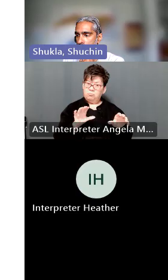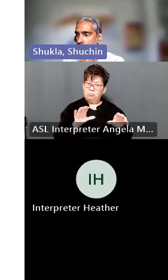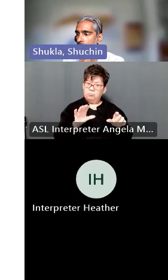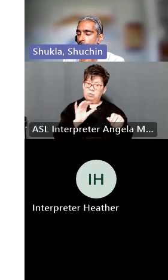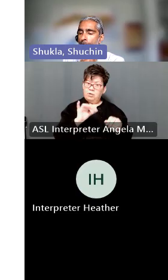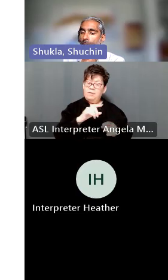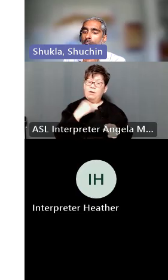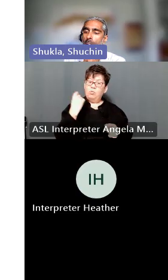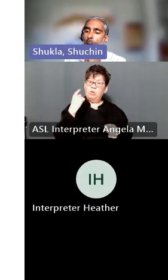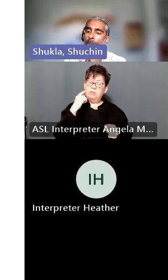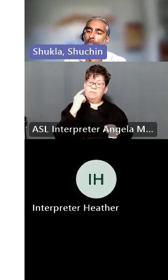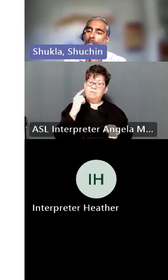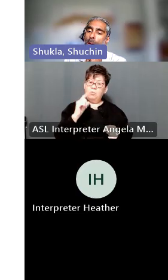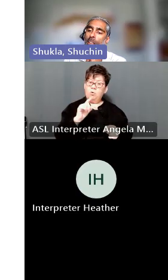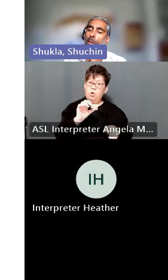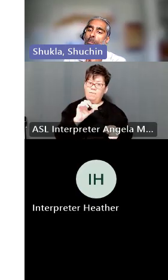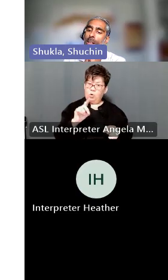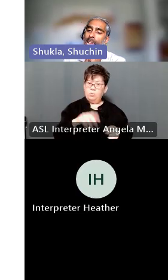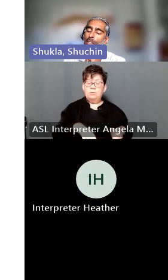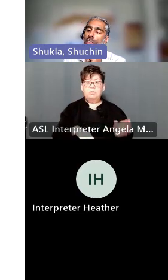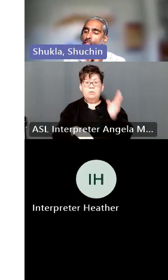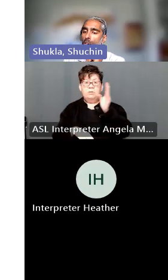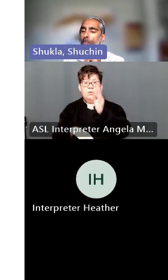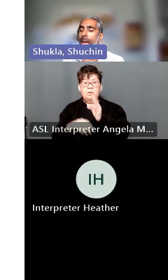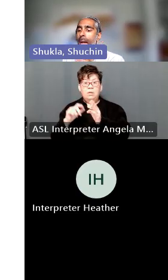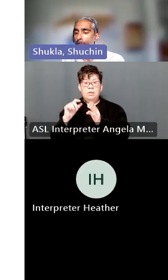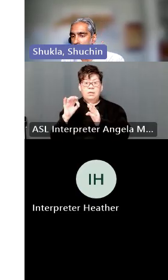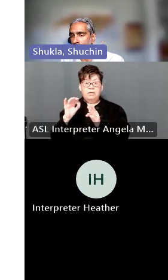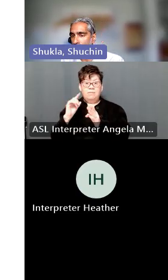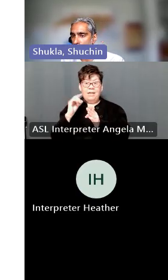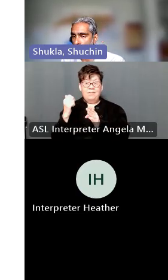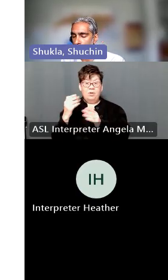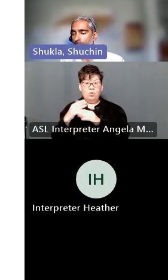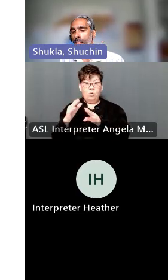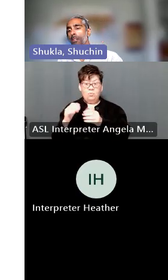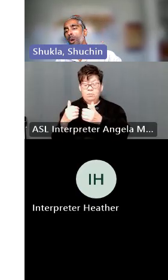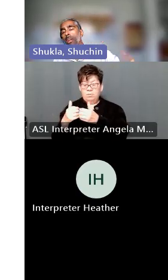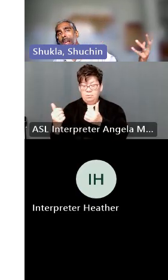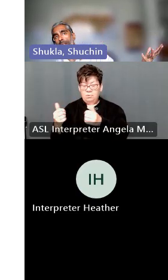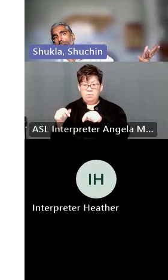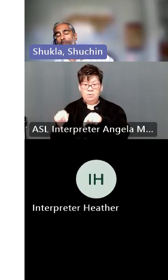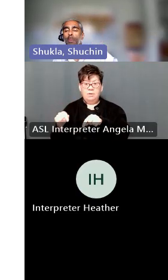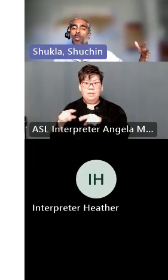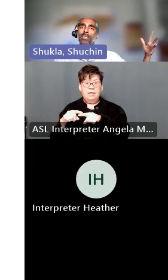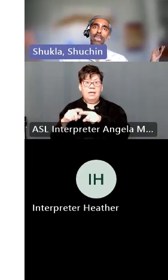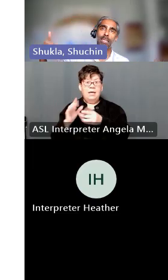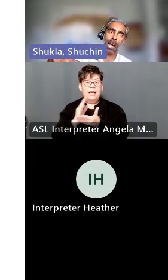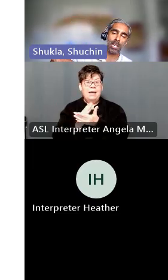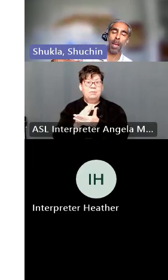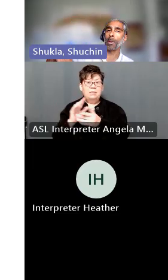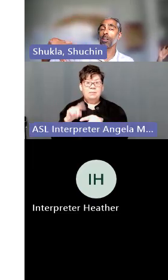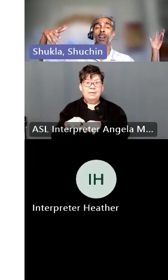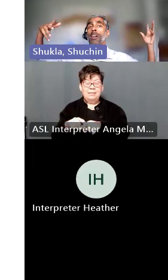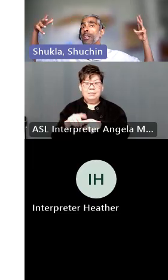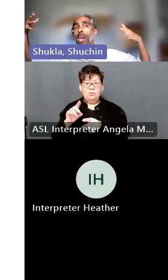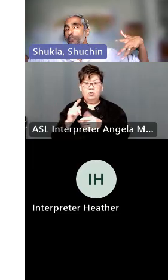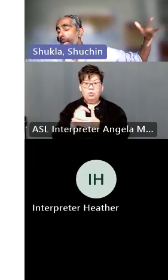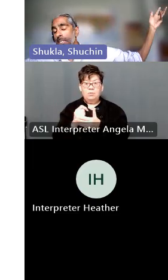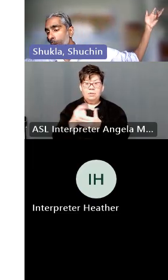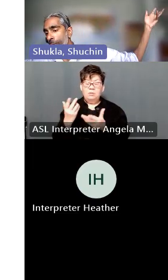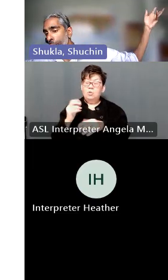of overdose. But if you broke down the other group, abstinence-based treatment, meaning you're going to counseling, maybe you went to detox, maybe